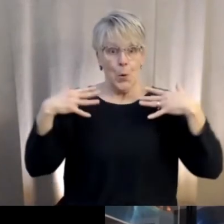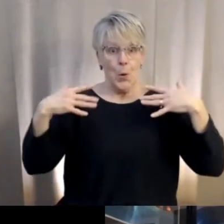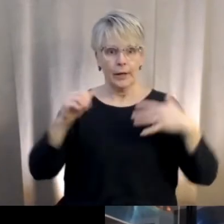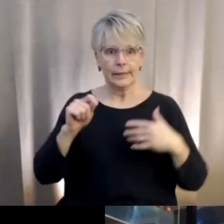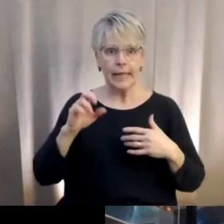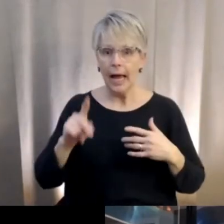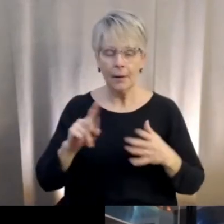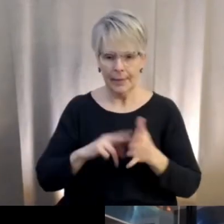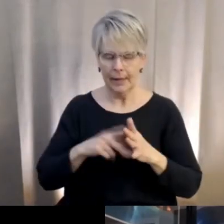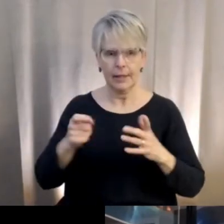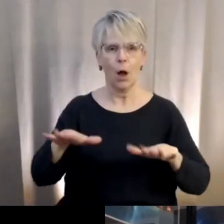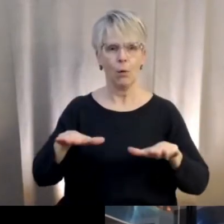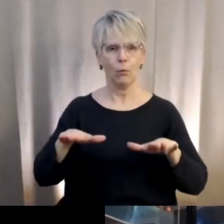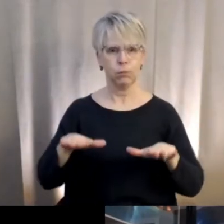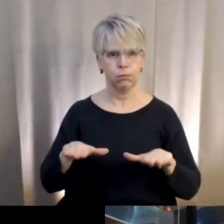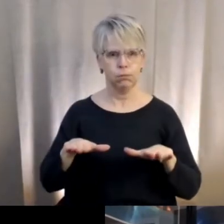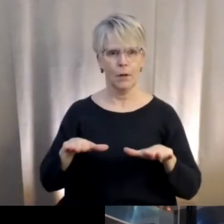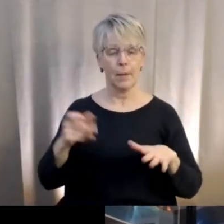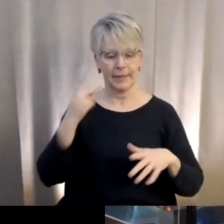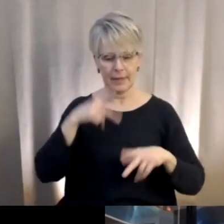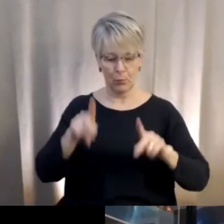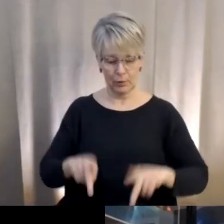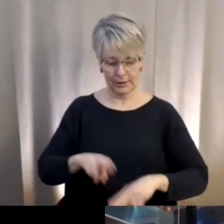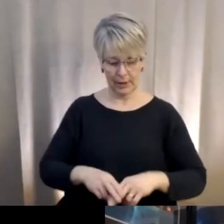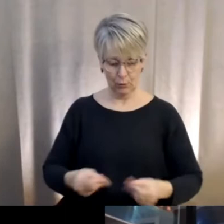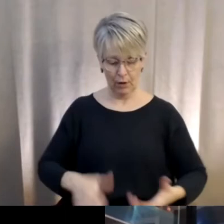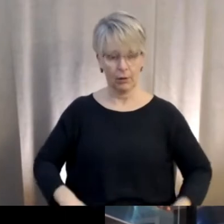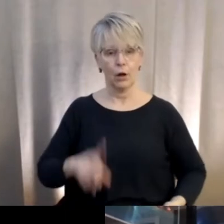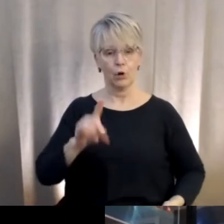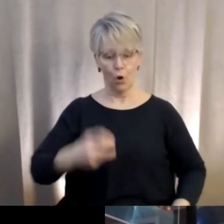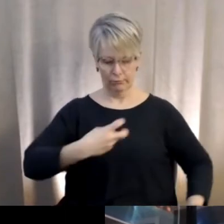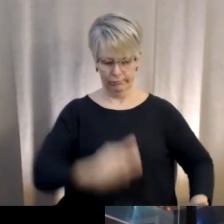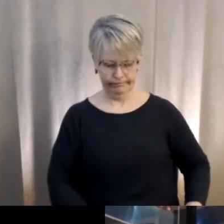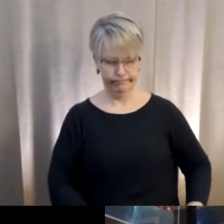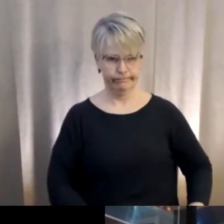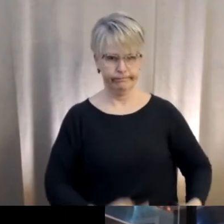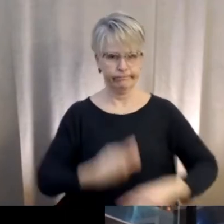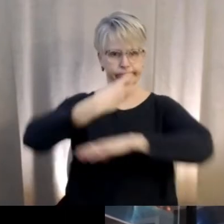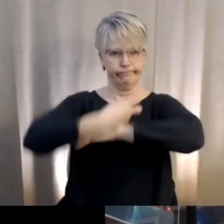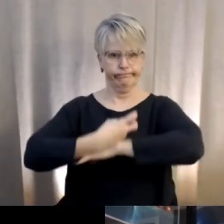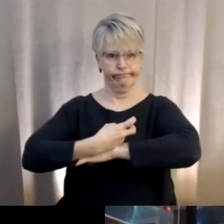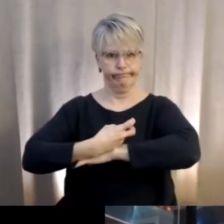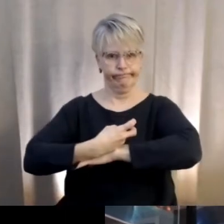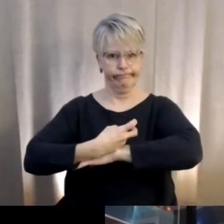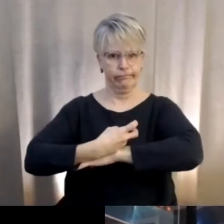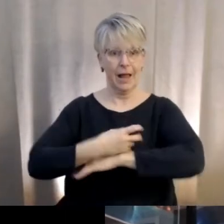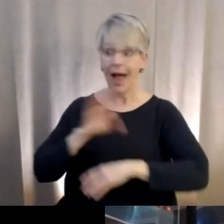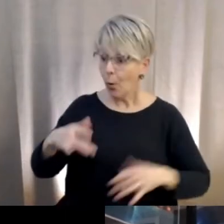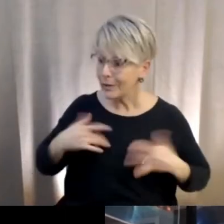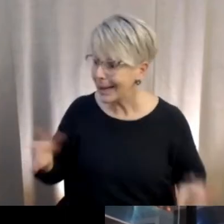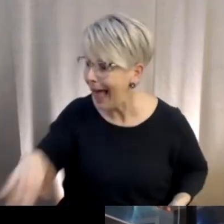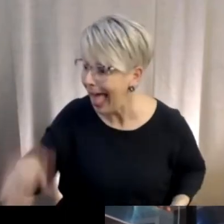grounding assistance. I mean, you might see someone like sitting down on the ground with their service dog on them. And you're like, what's going on here? Not the time to